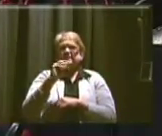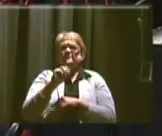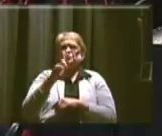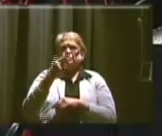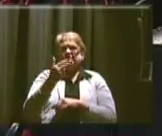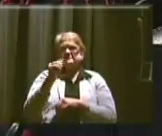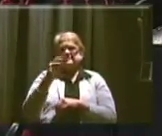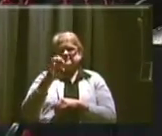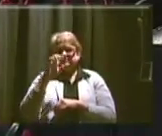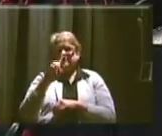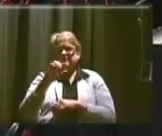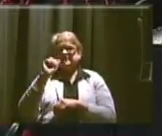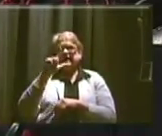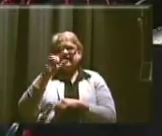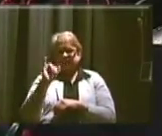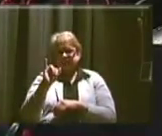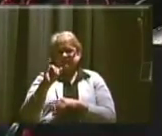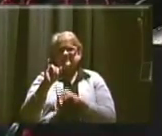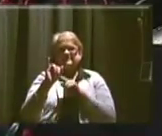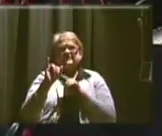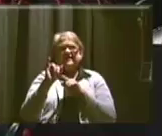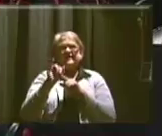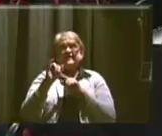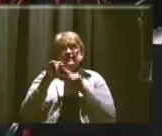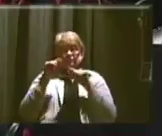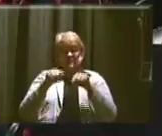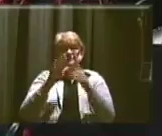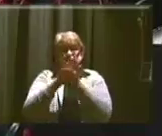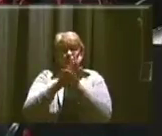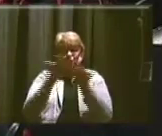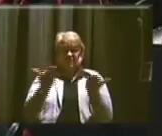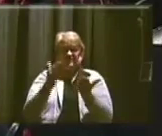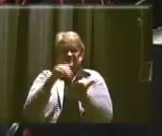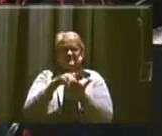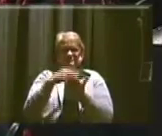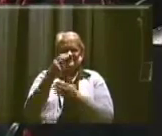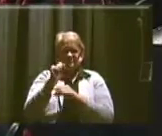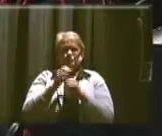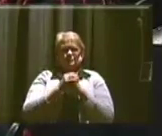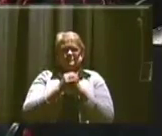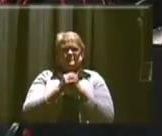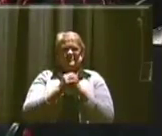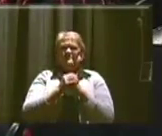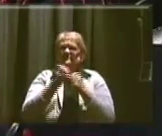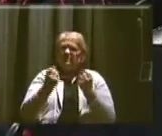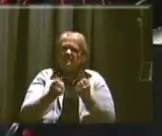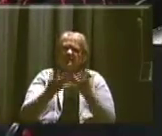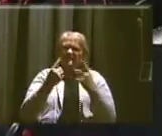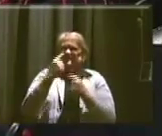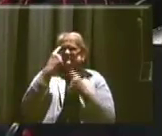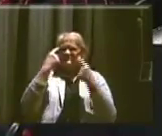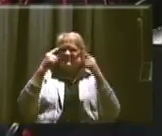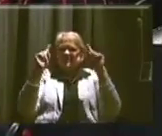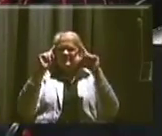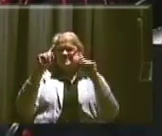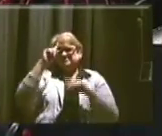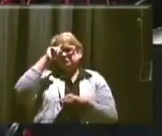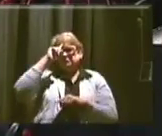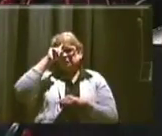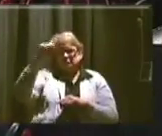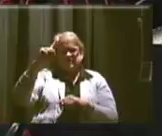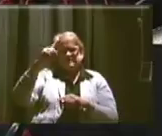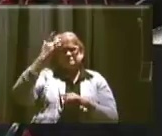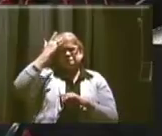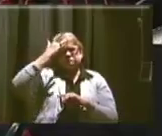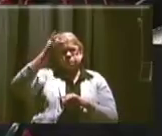walked the halls of Central High School. But there are many famous, bright, brilliant people. And I'm bringing that